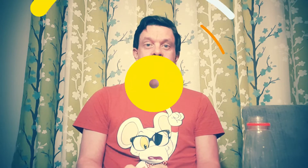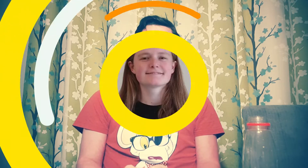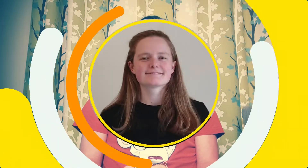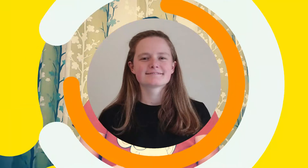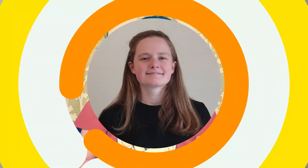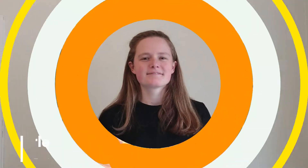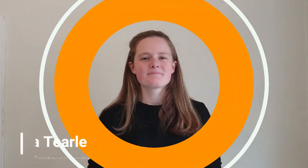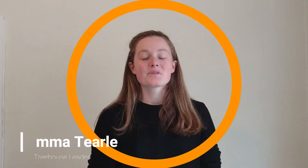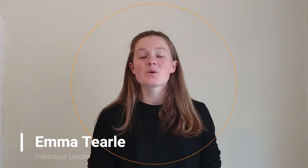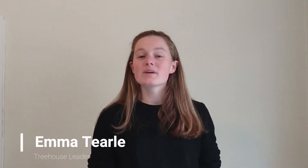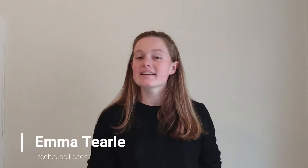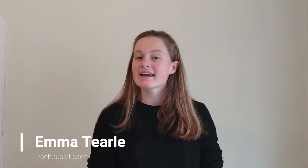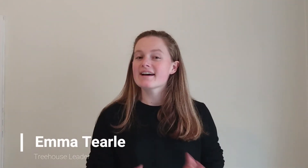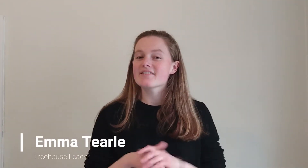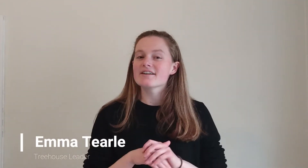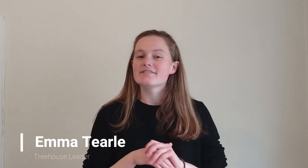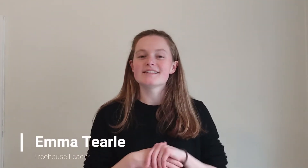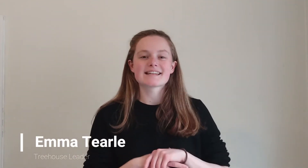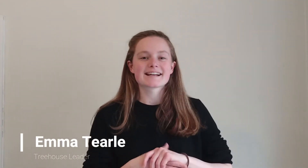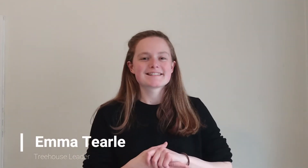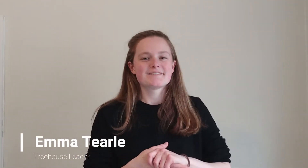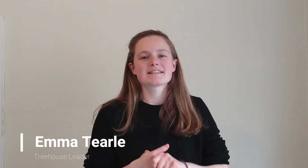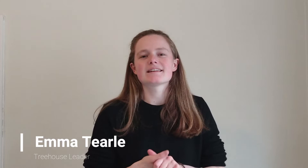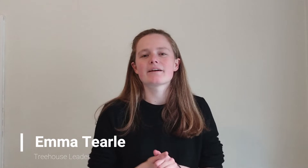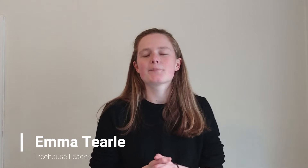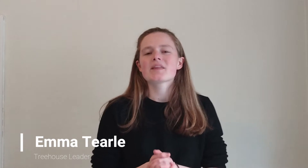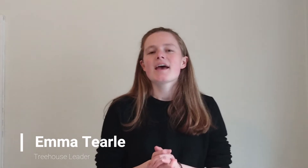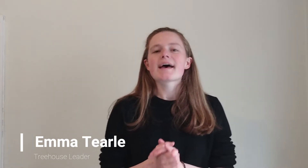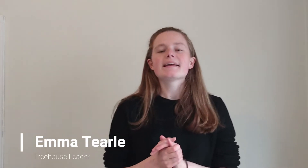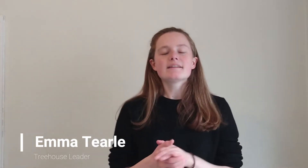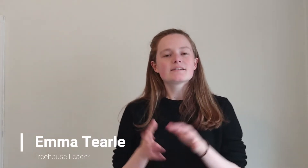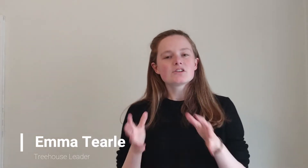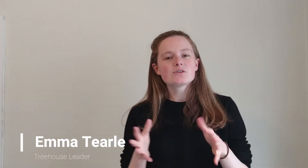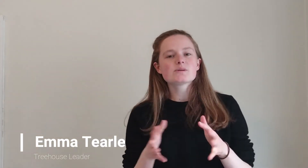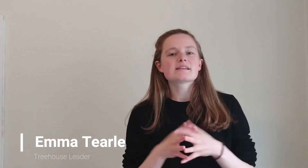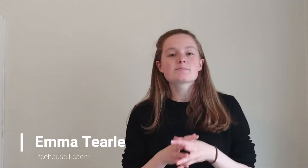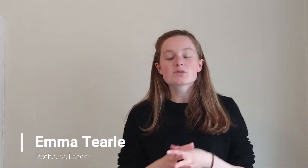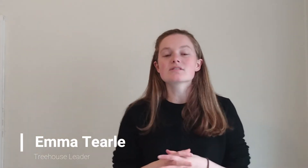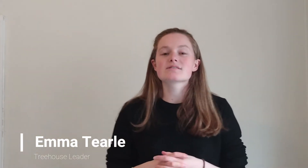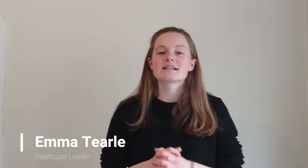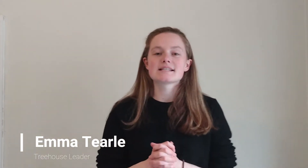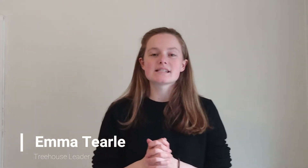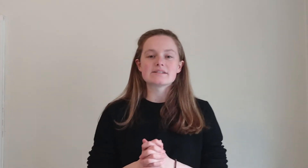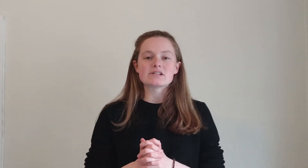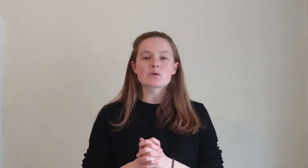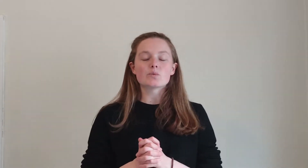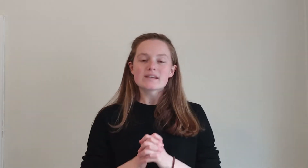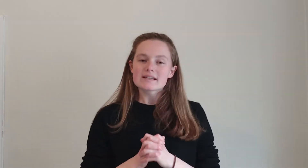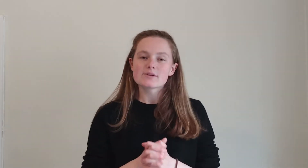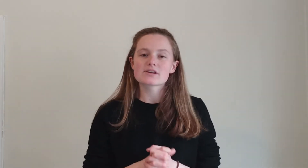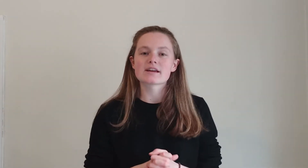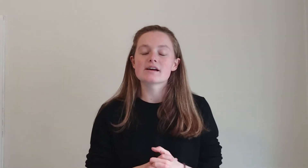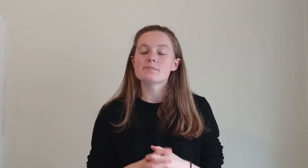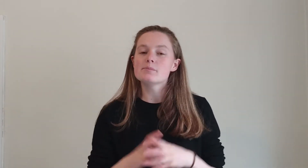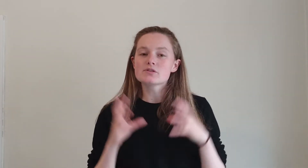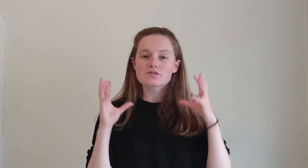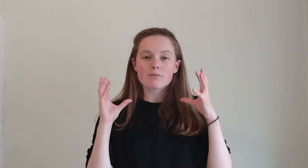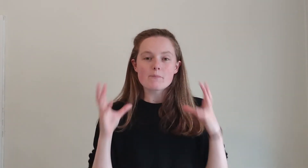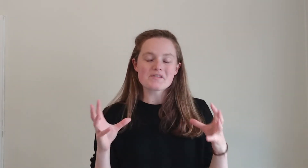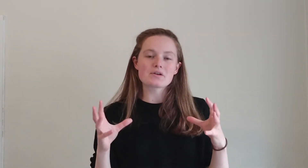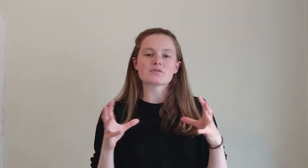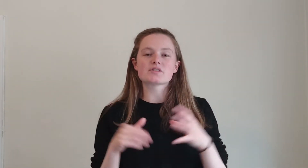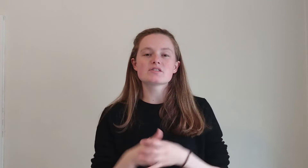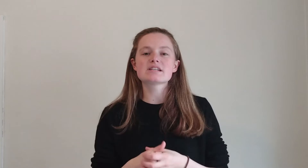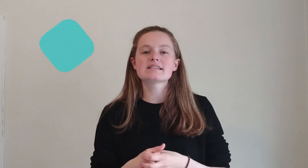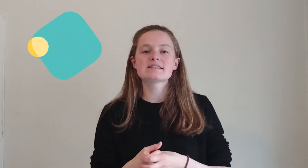activity. We're going to have our first activity now. And in our new Explorers Online series, we're going to be looking at a bunch